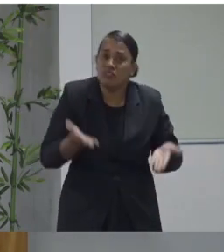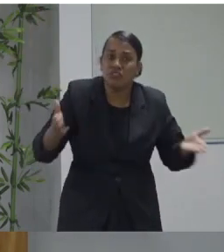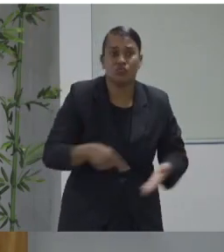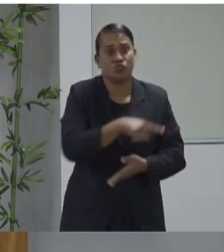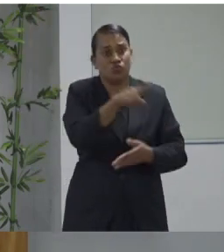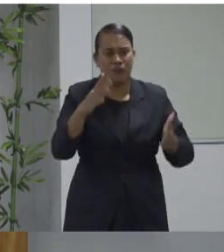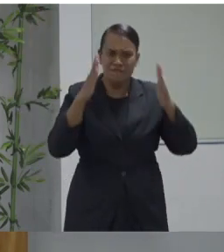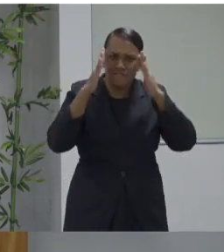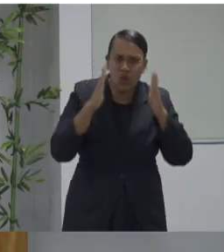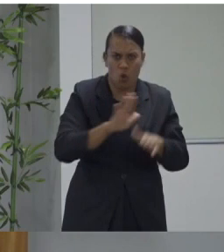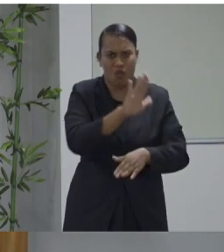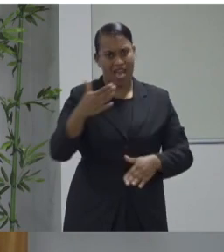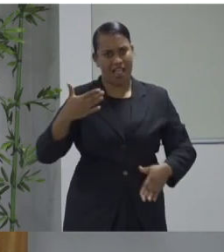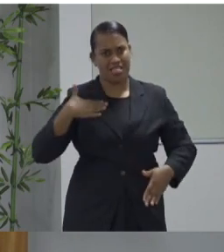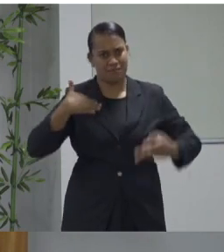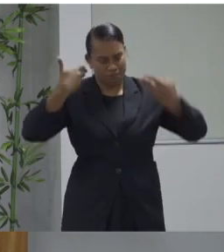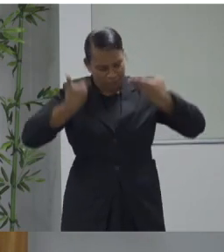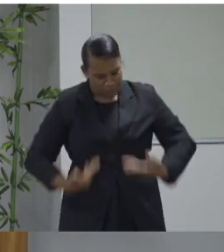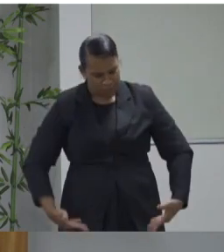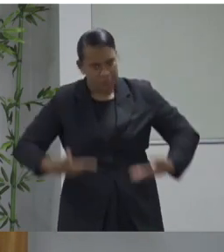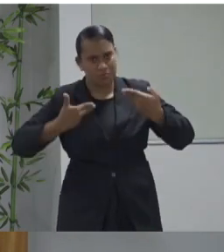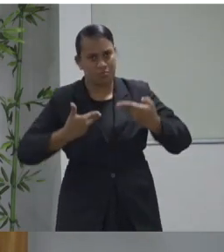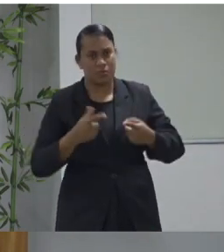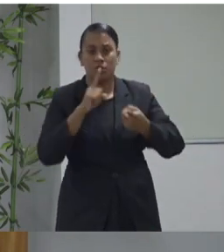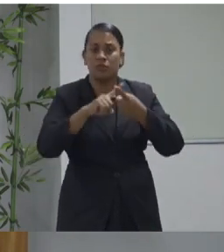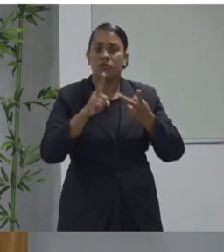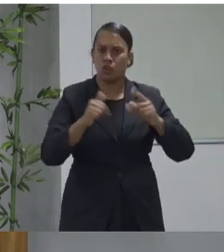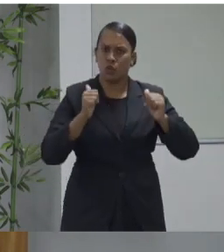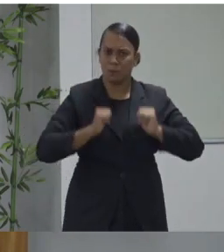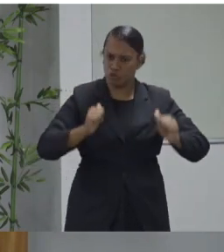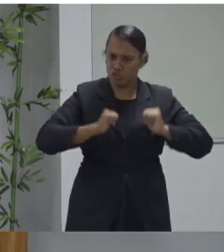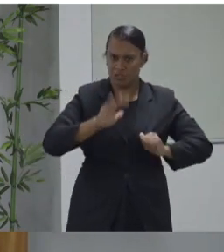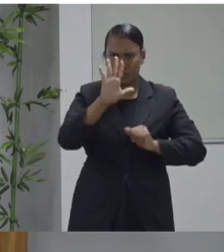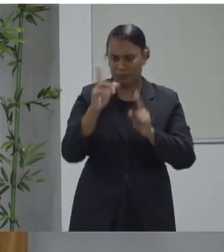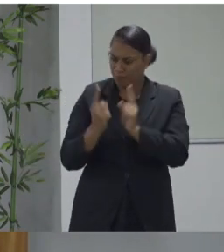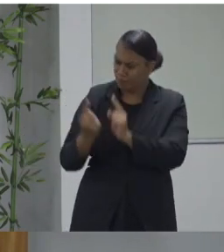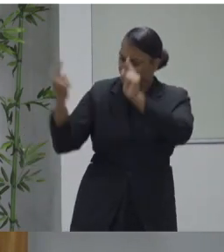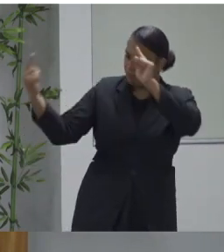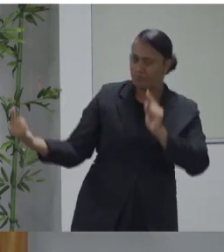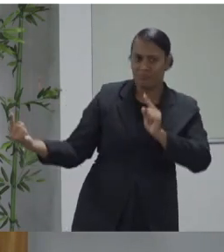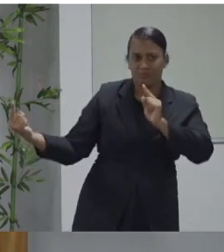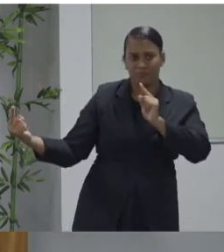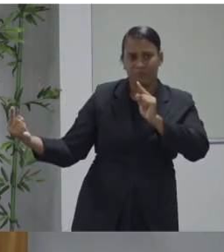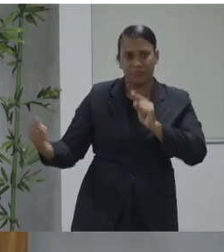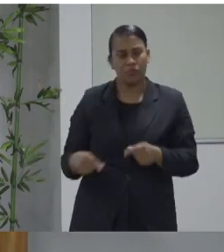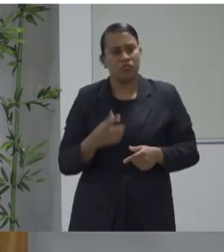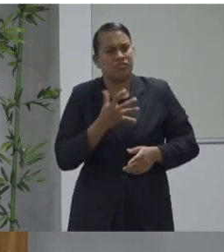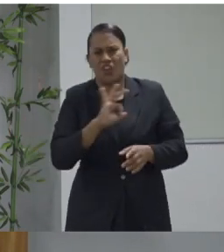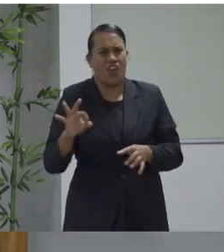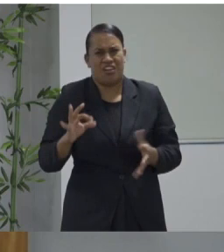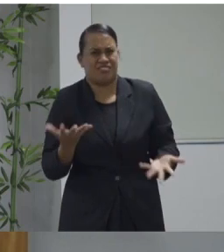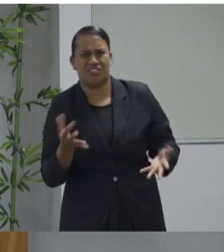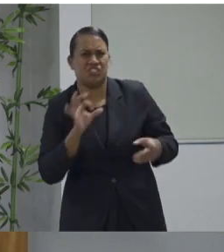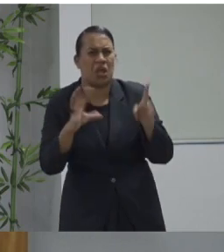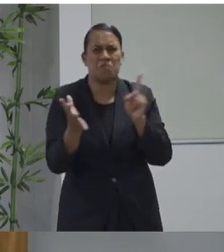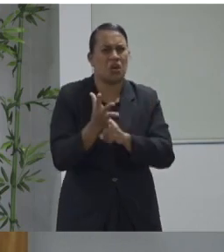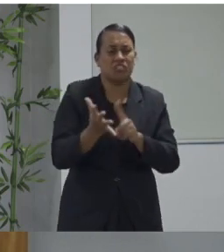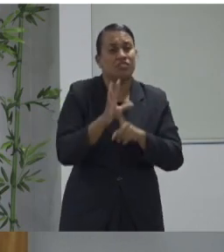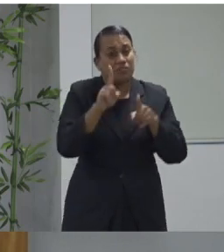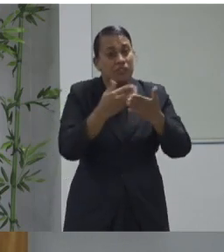nutrition. Practice physical distancing. It may not mean much to you, but it can save a